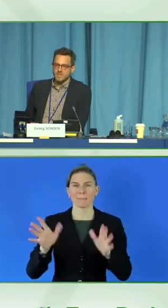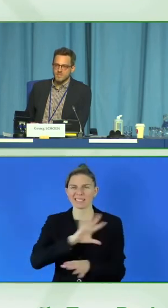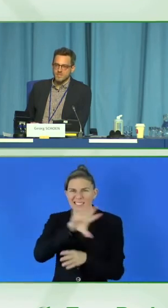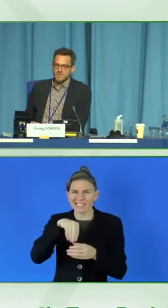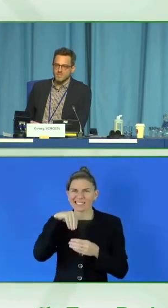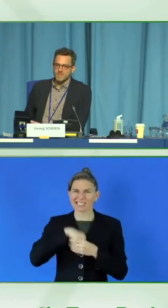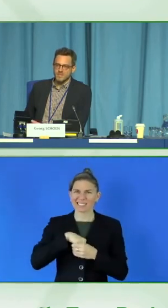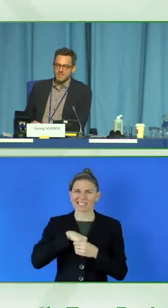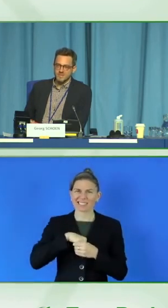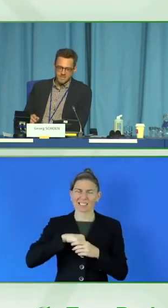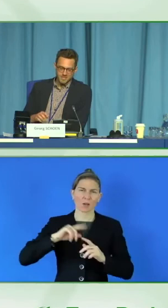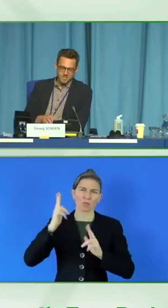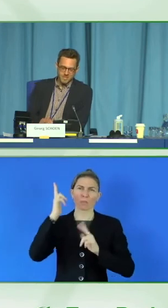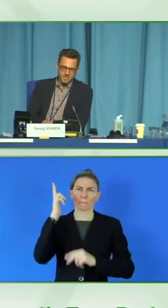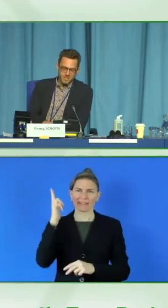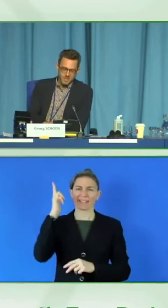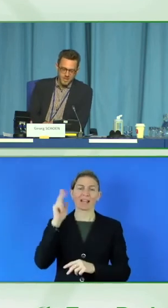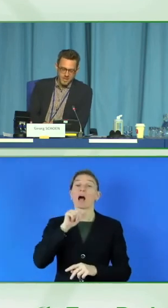something as a reaction. Yeah.